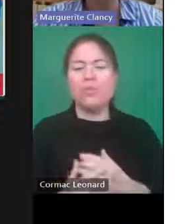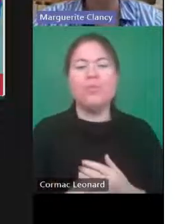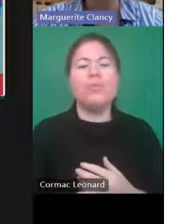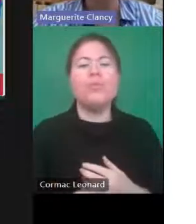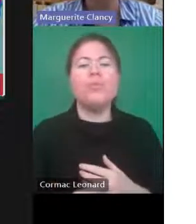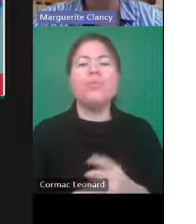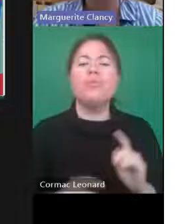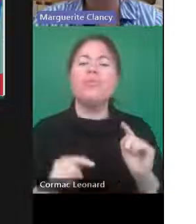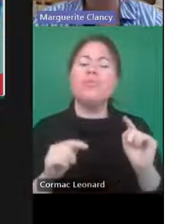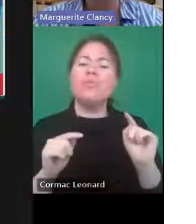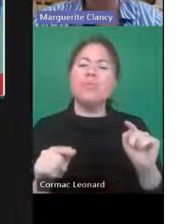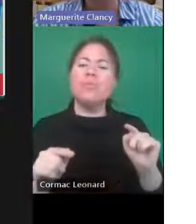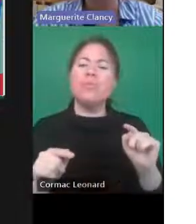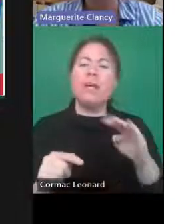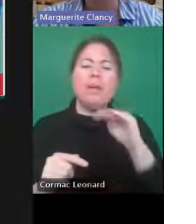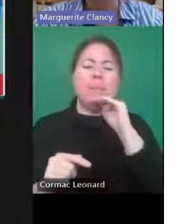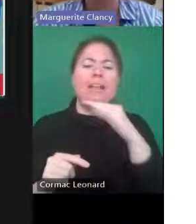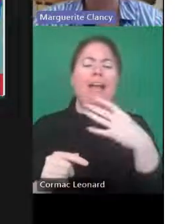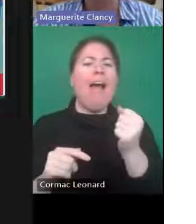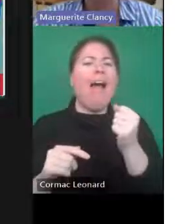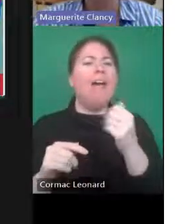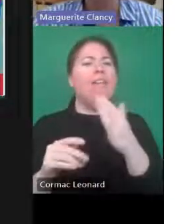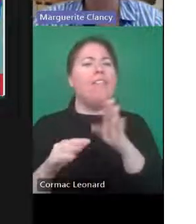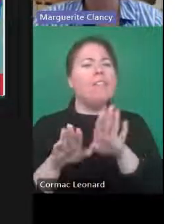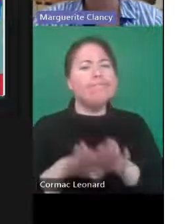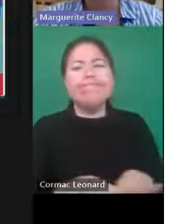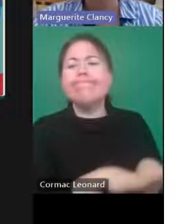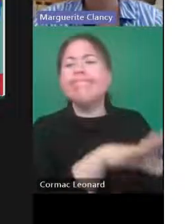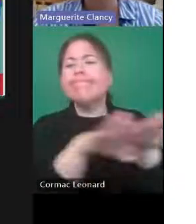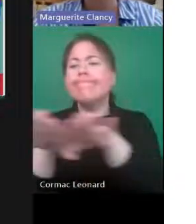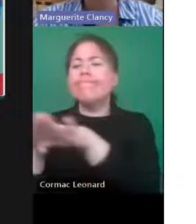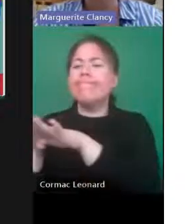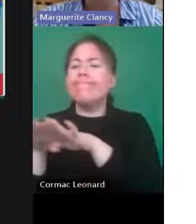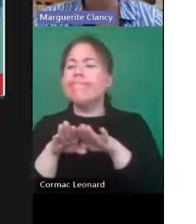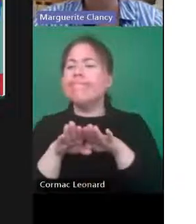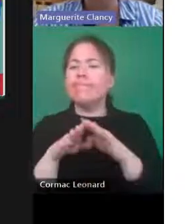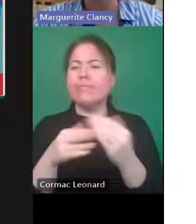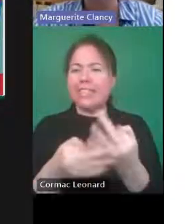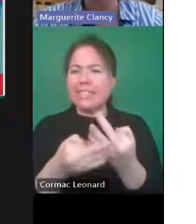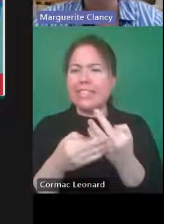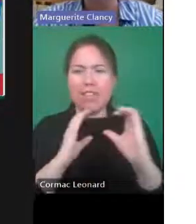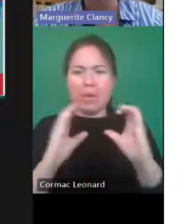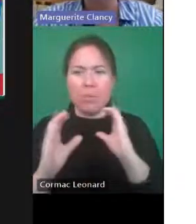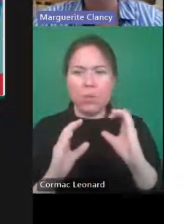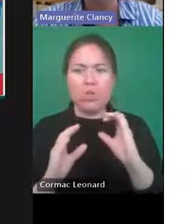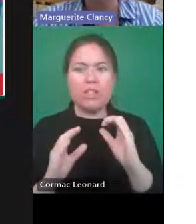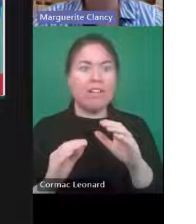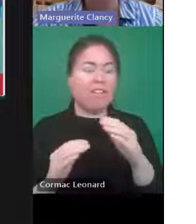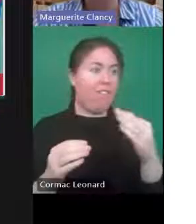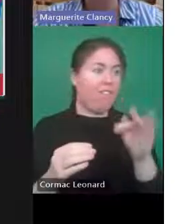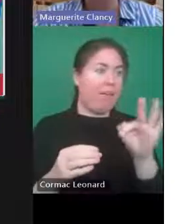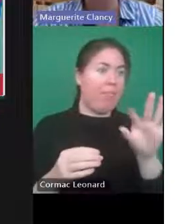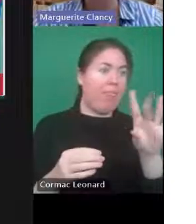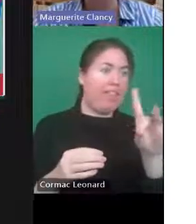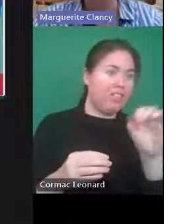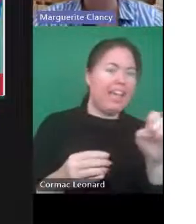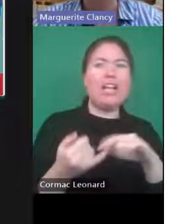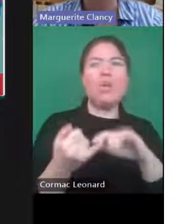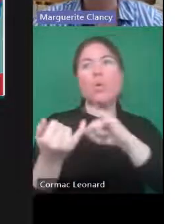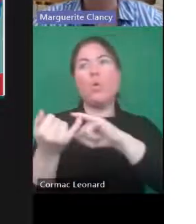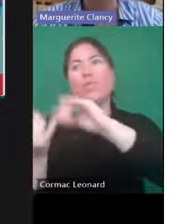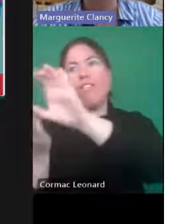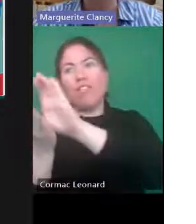of a very standardized, a safer communication between both our HSE and HSE funded services and also our